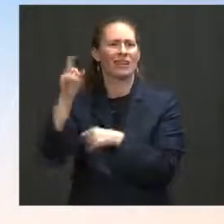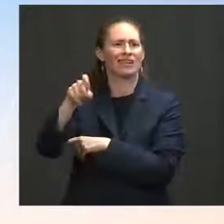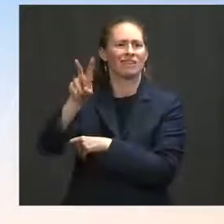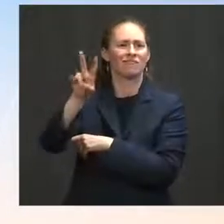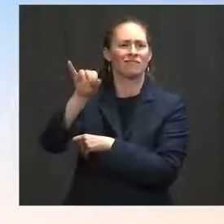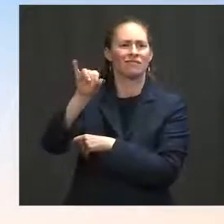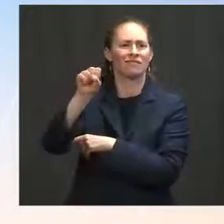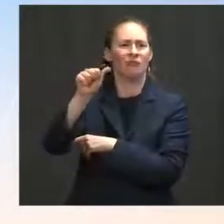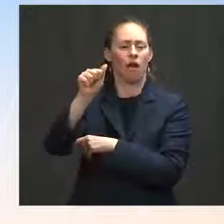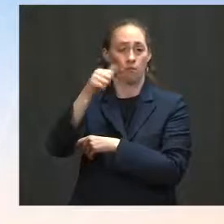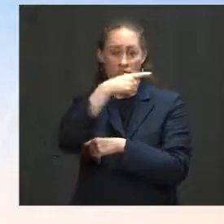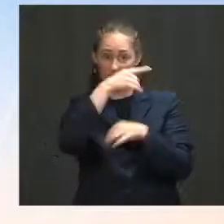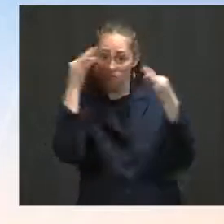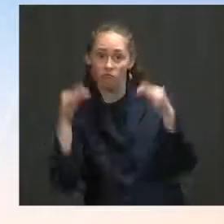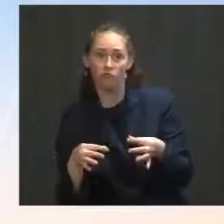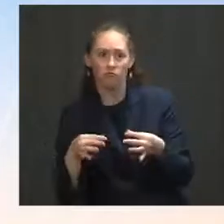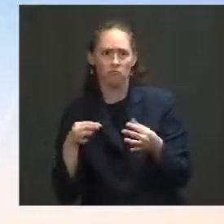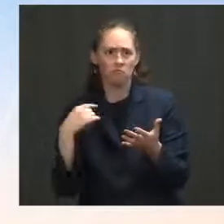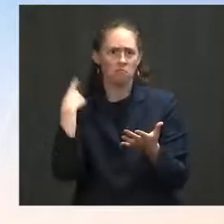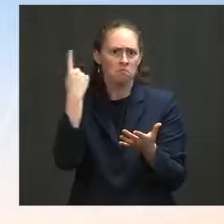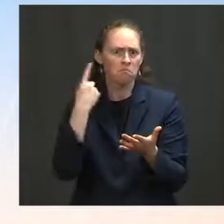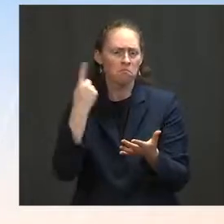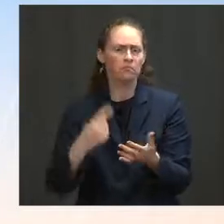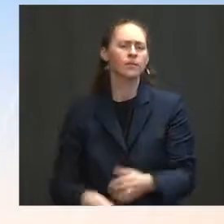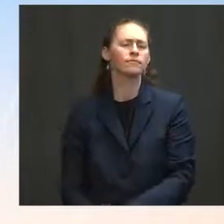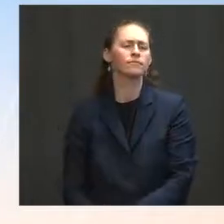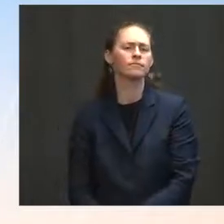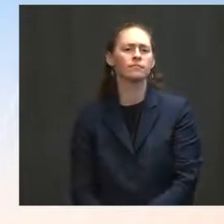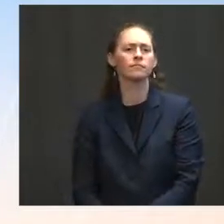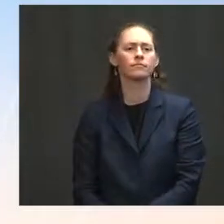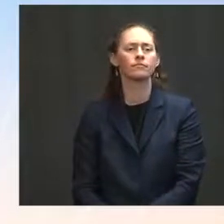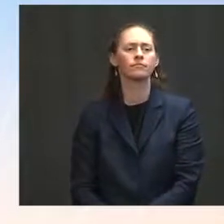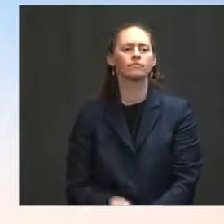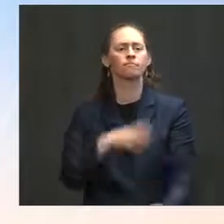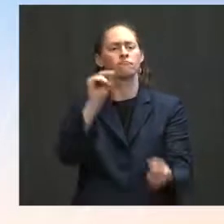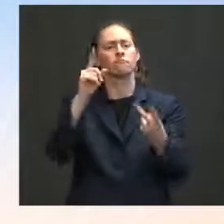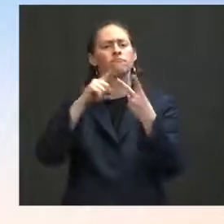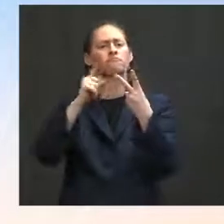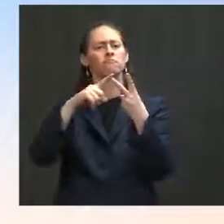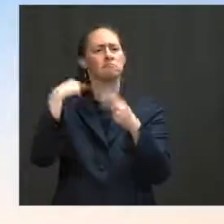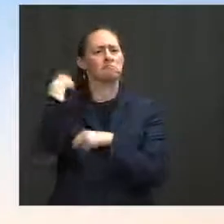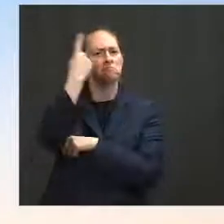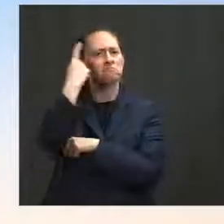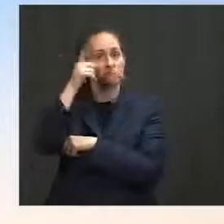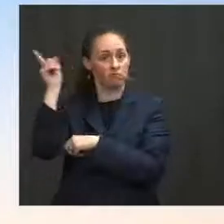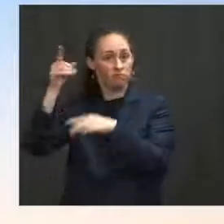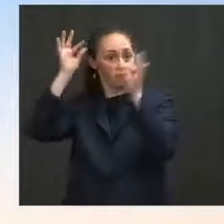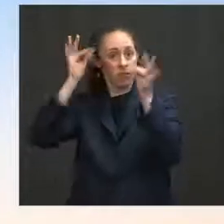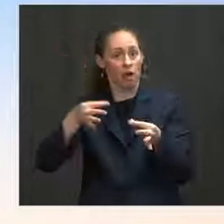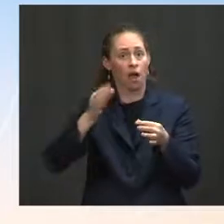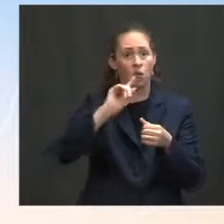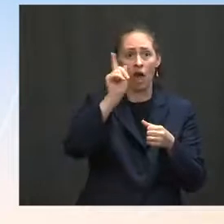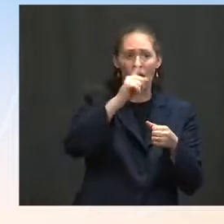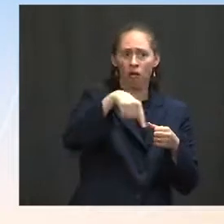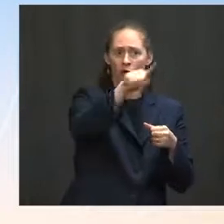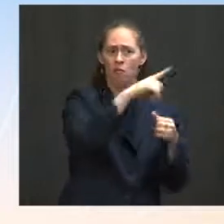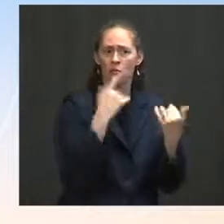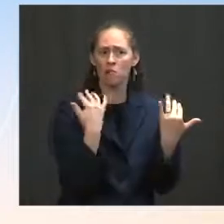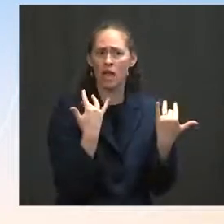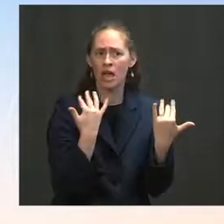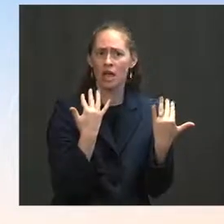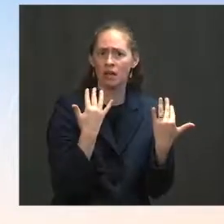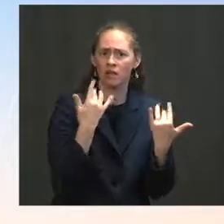that looks like. But in addition, does he have any influence on where they wait out this time period for their visas, as